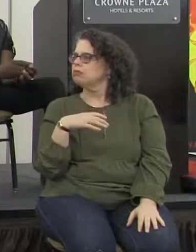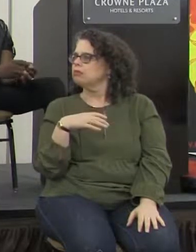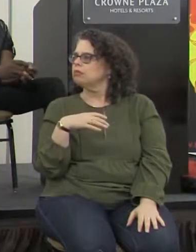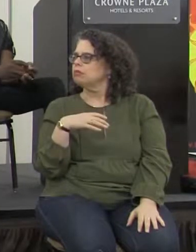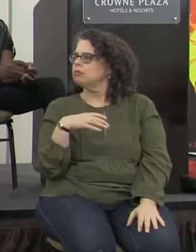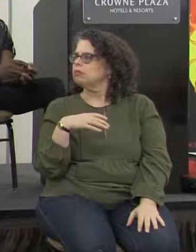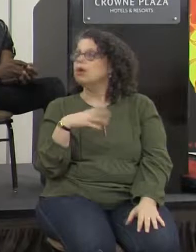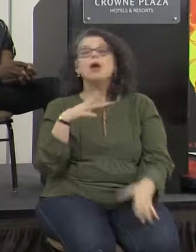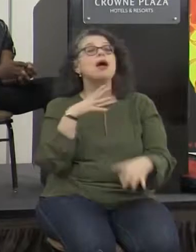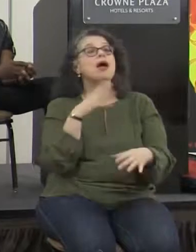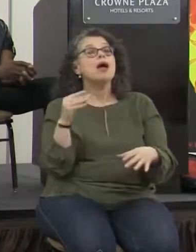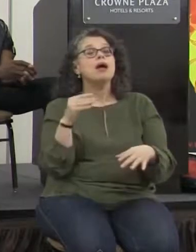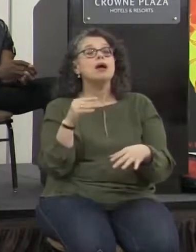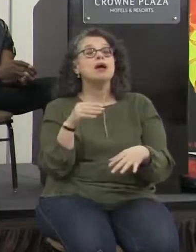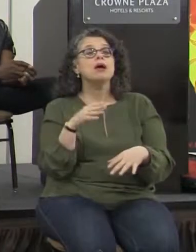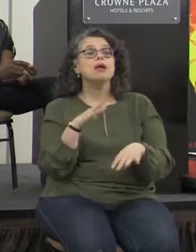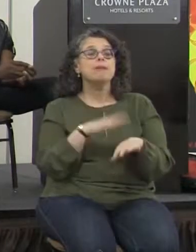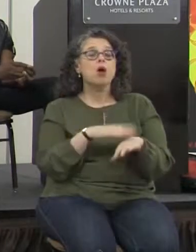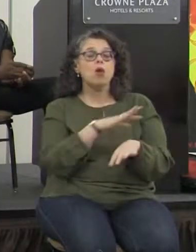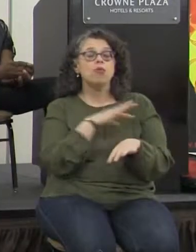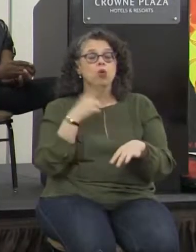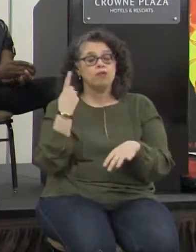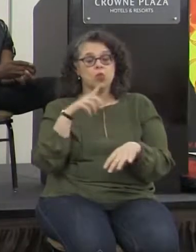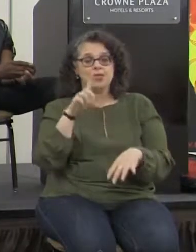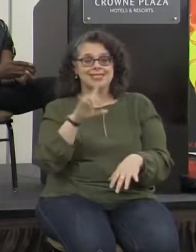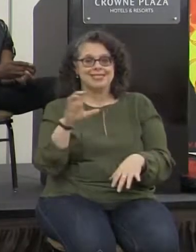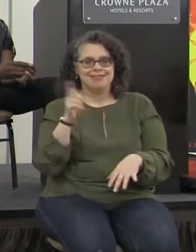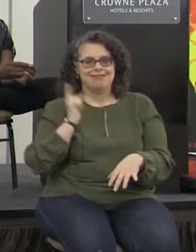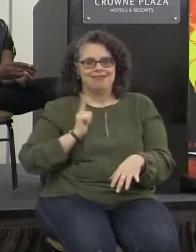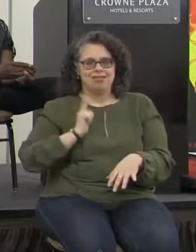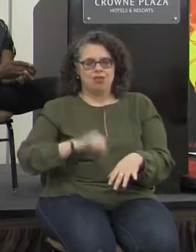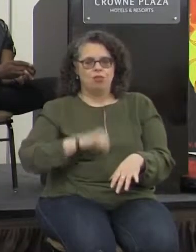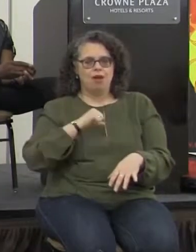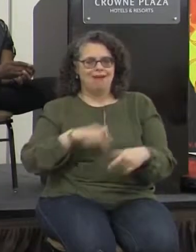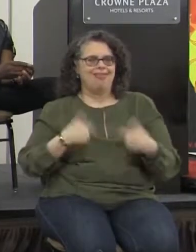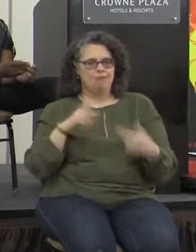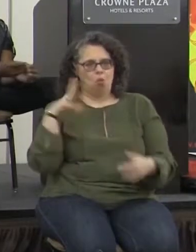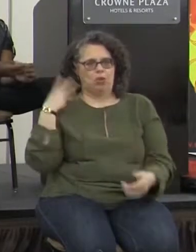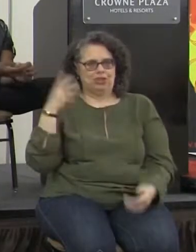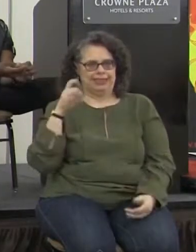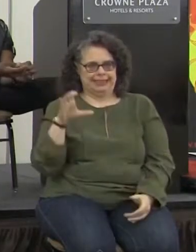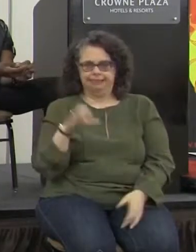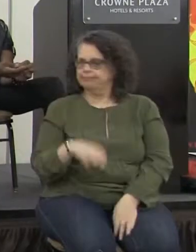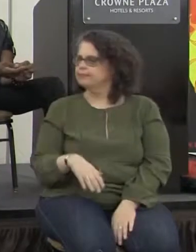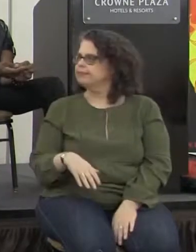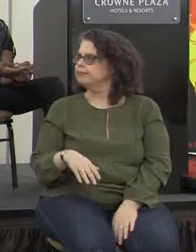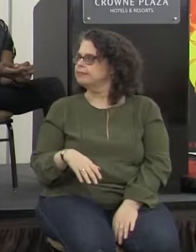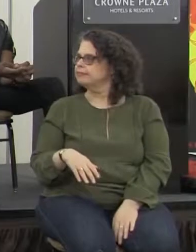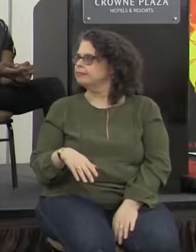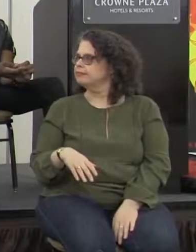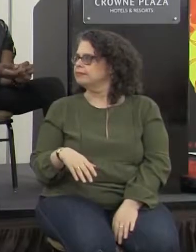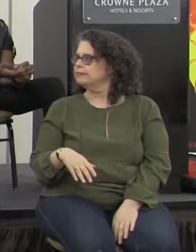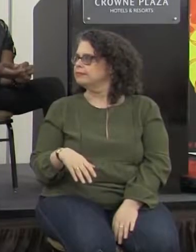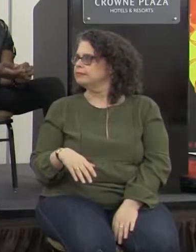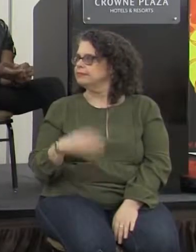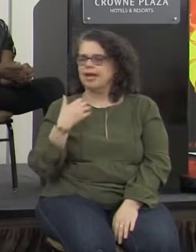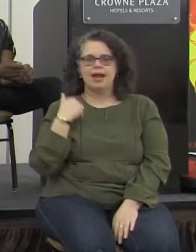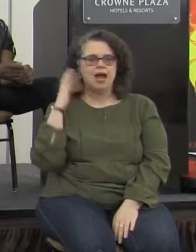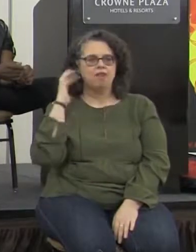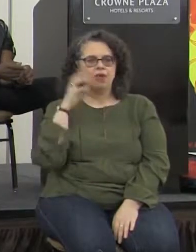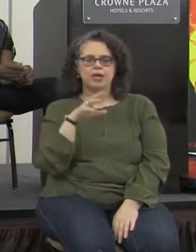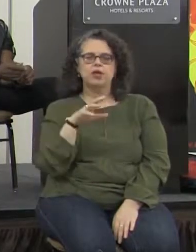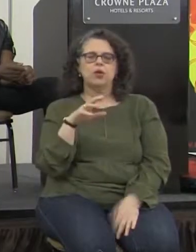and also on the board of DC Leather Pride. And I live in Washington, DC. And I have a radio show